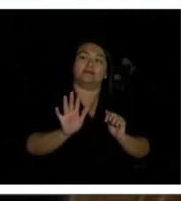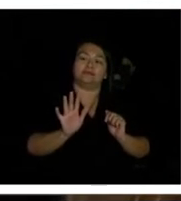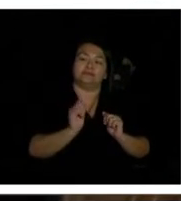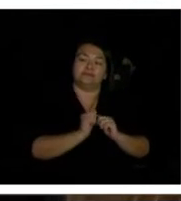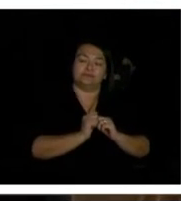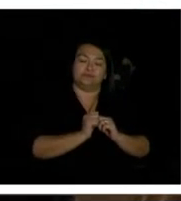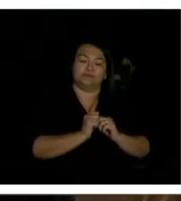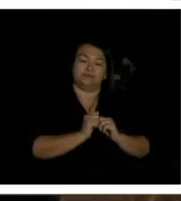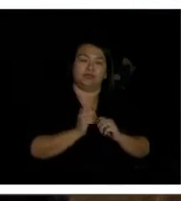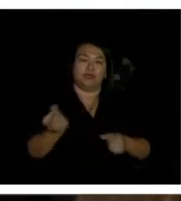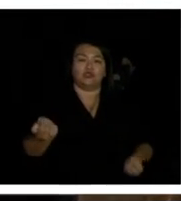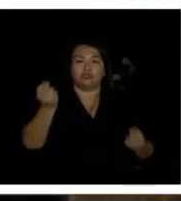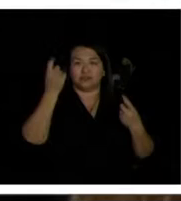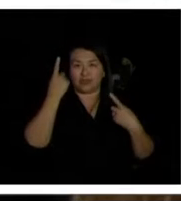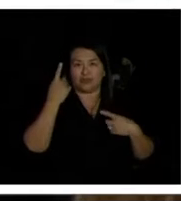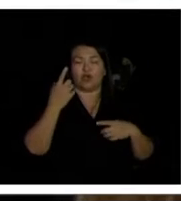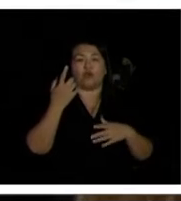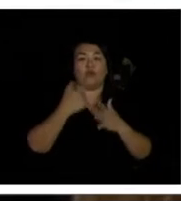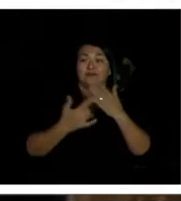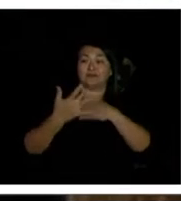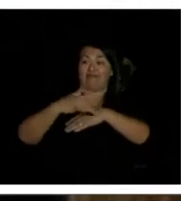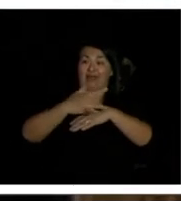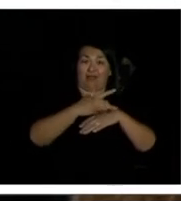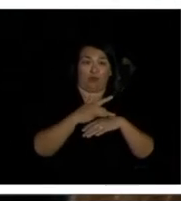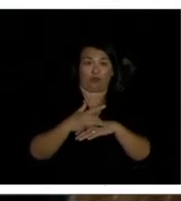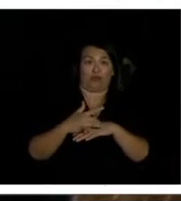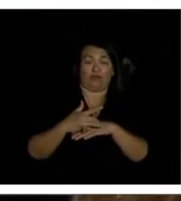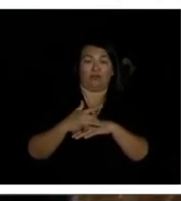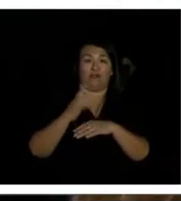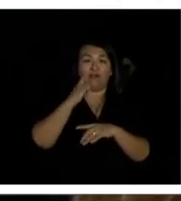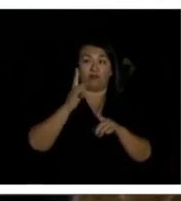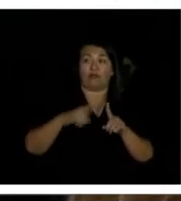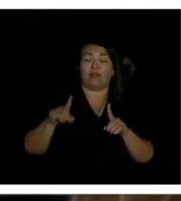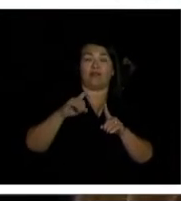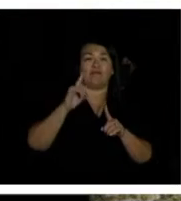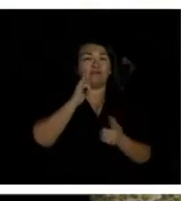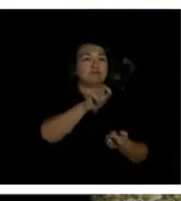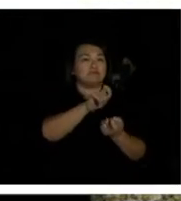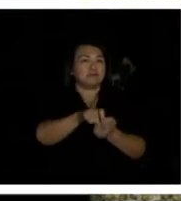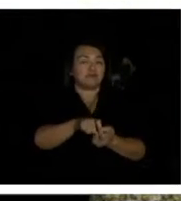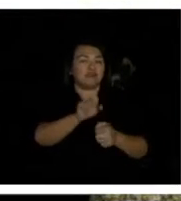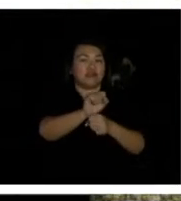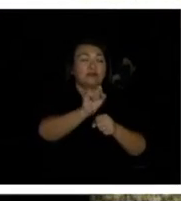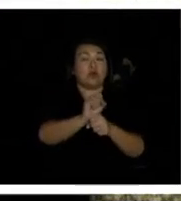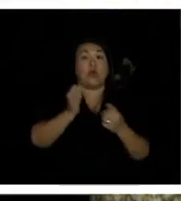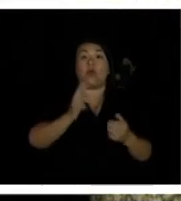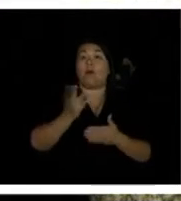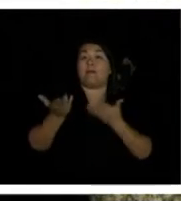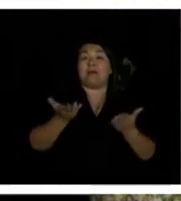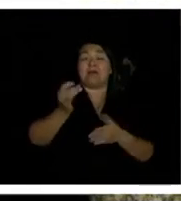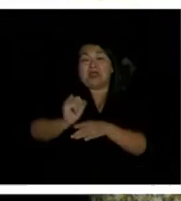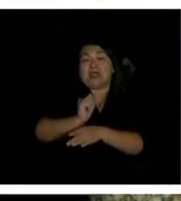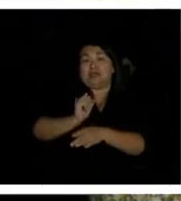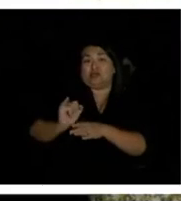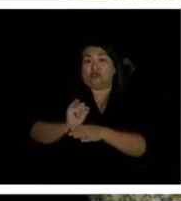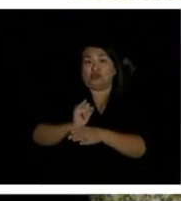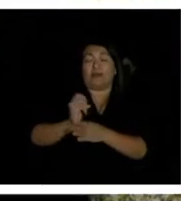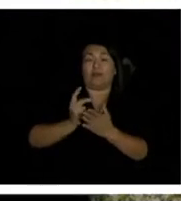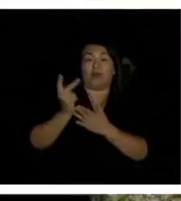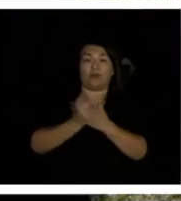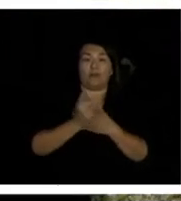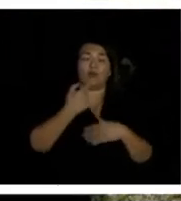building their understanding of what's available to them in certain jobs, maybe even an internship program. Mm-hmm. And I know that we